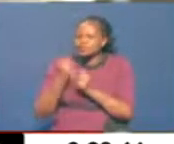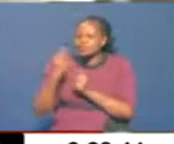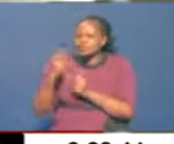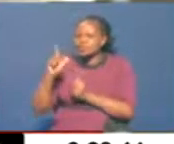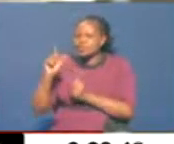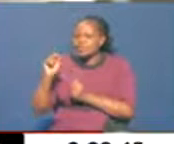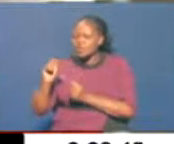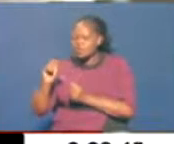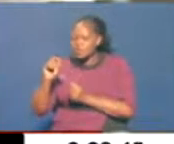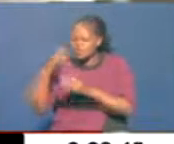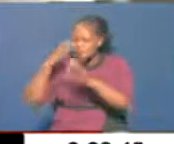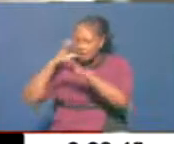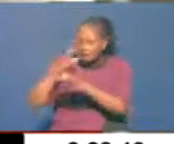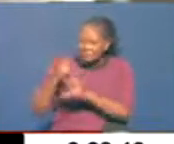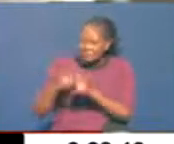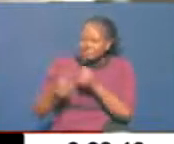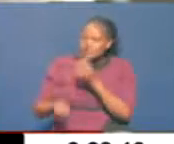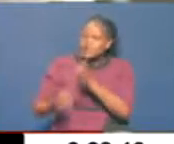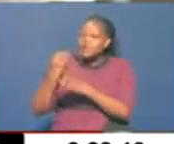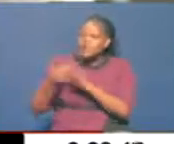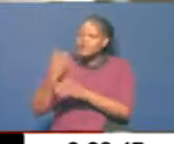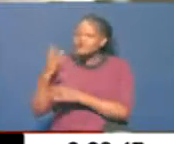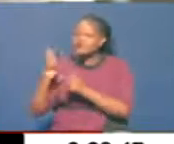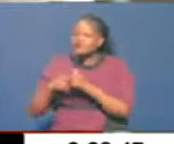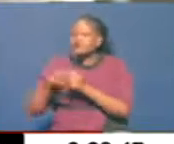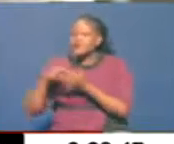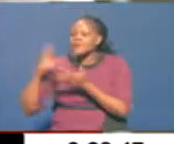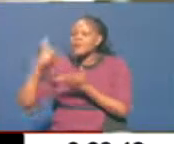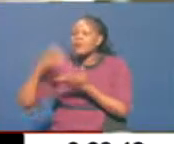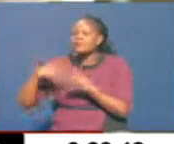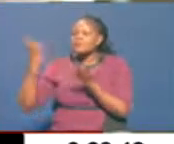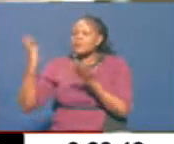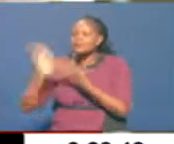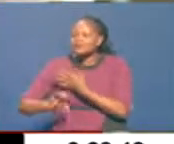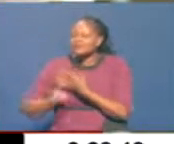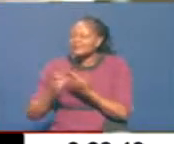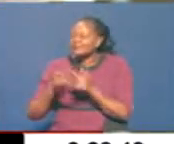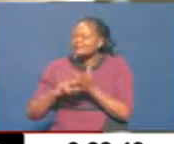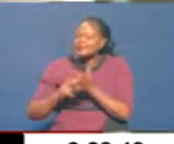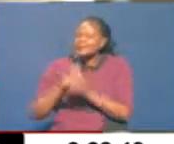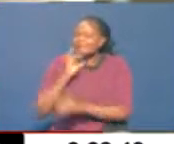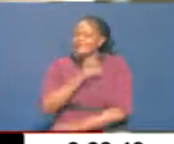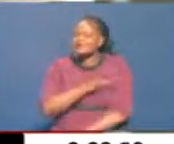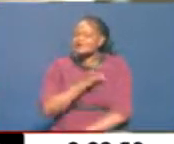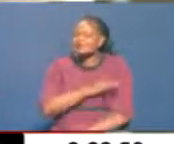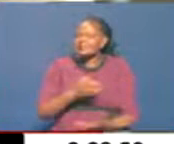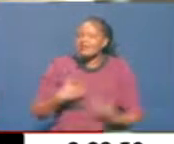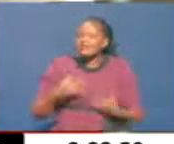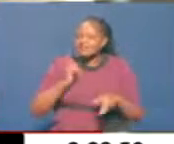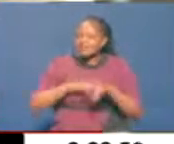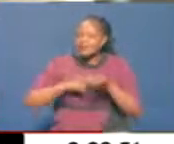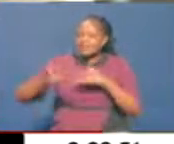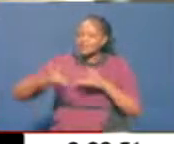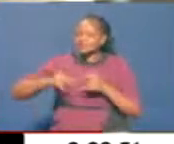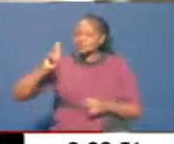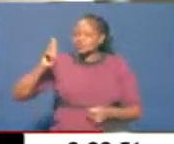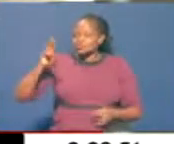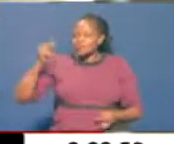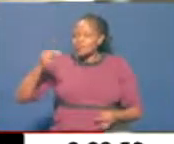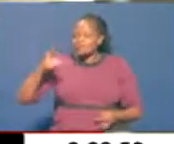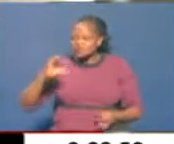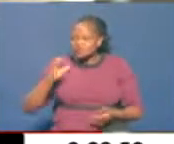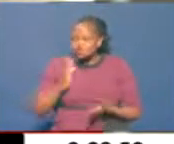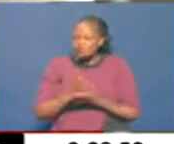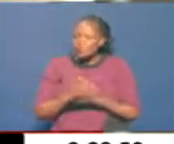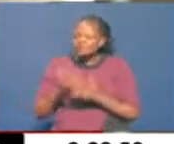quickly to about 47, now even more labs across the country. So there were gains. And when we look at the UHC journey, of course, there were